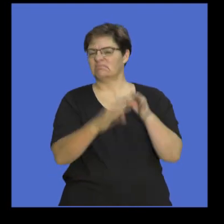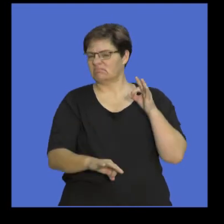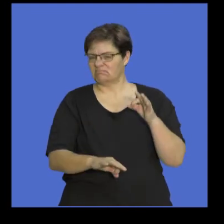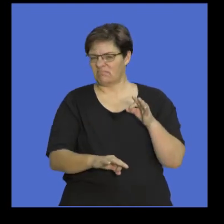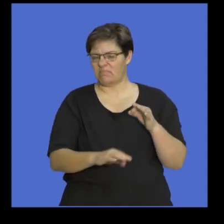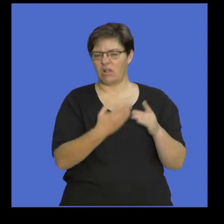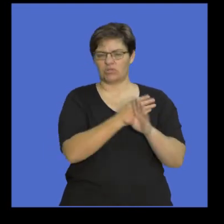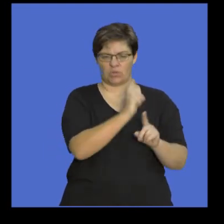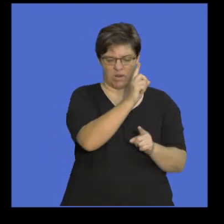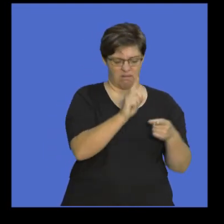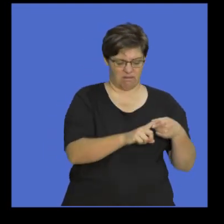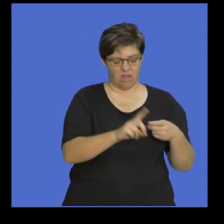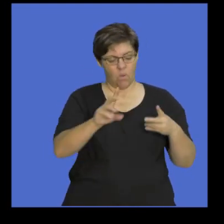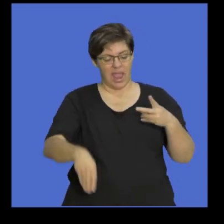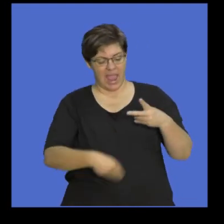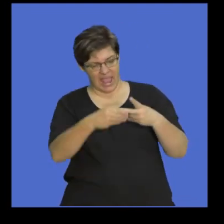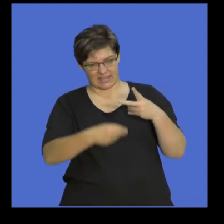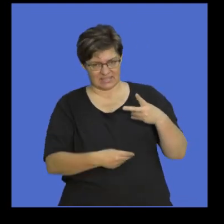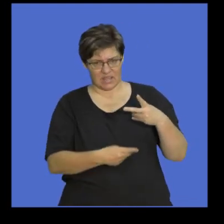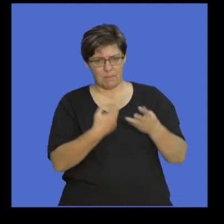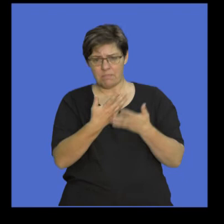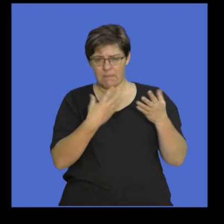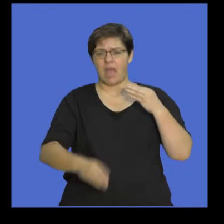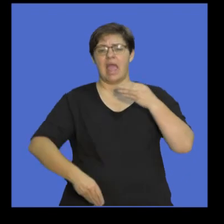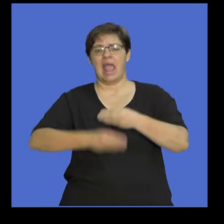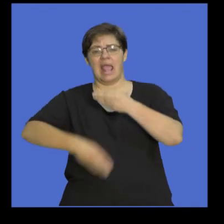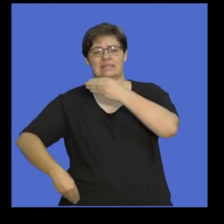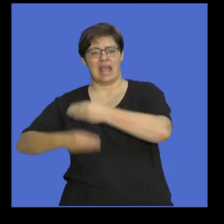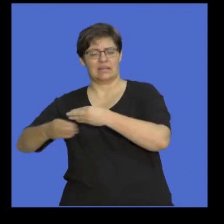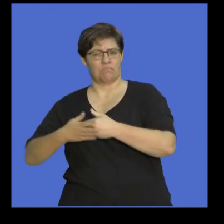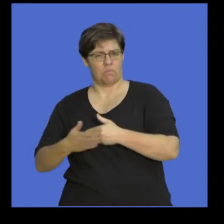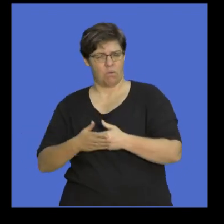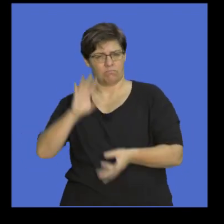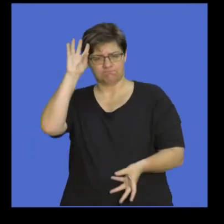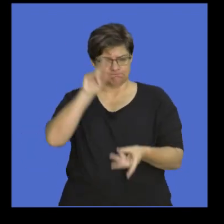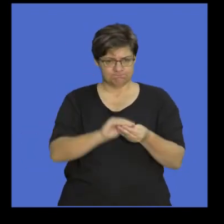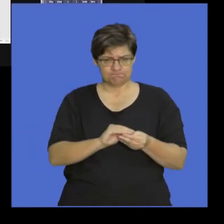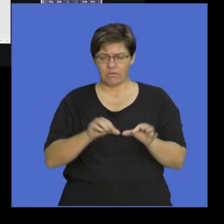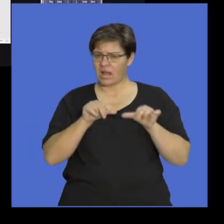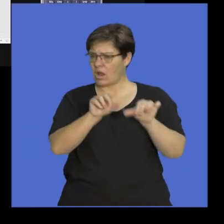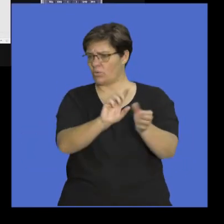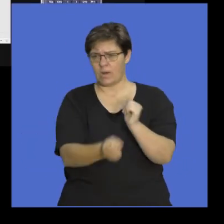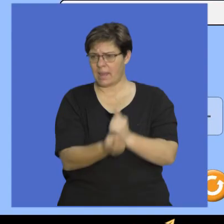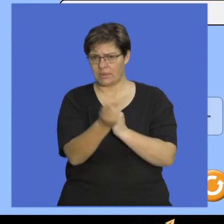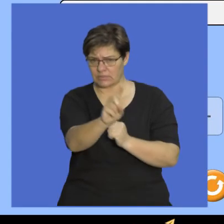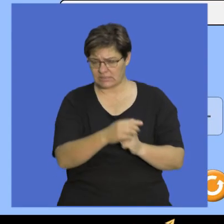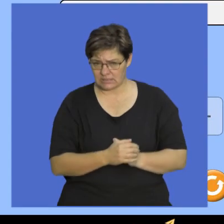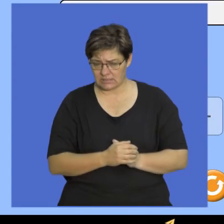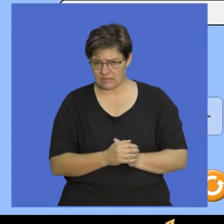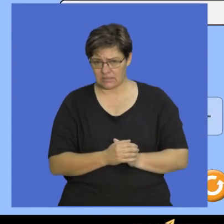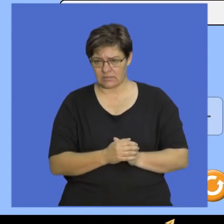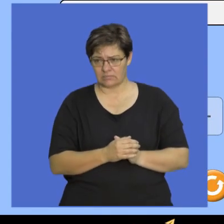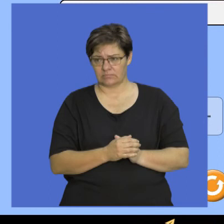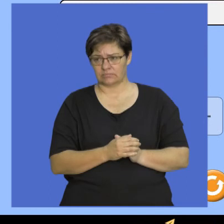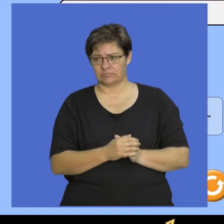single resistor. So if we added more resistors, what effect did that have on the total current in the circuit,